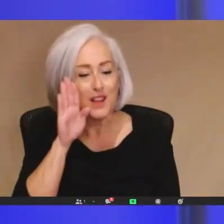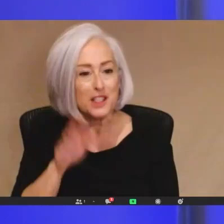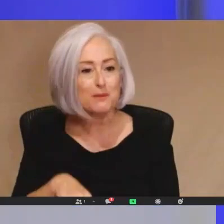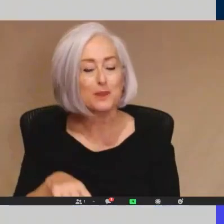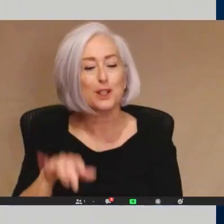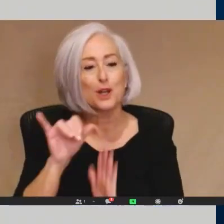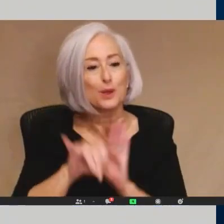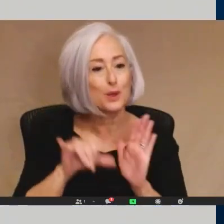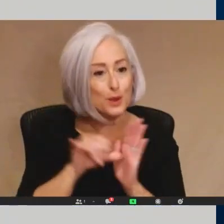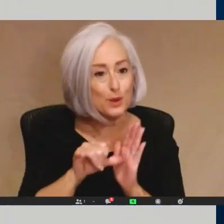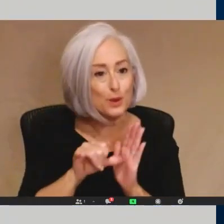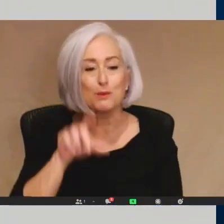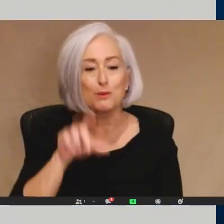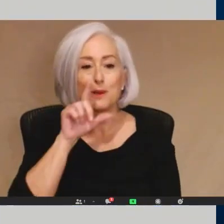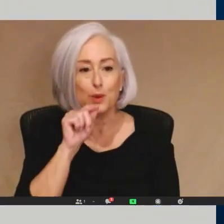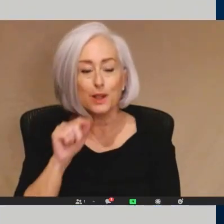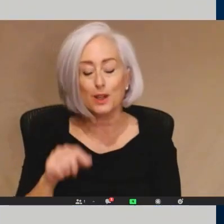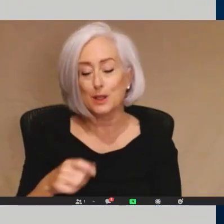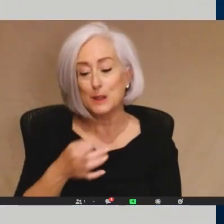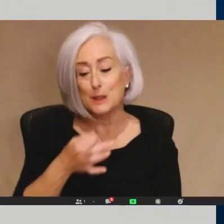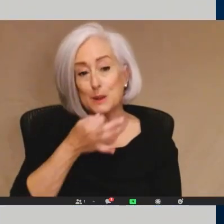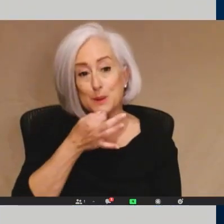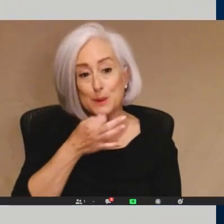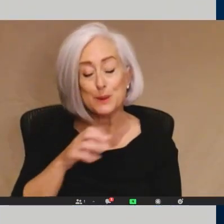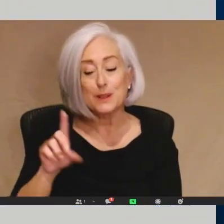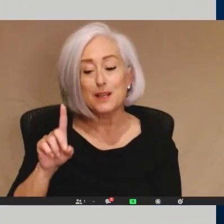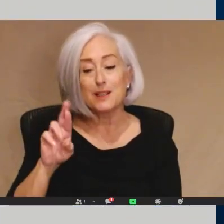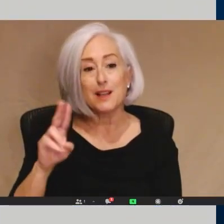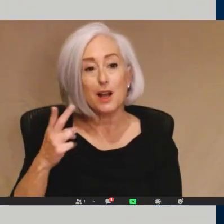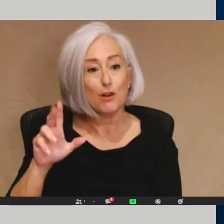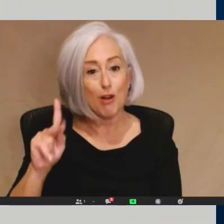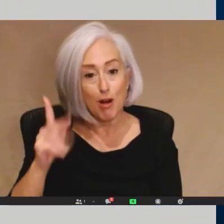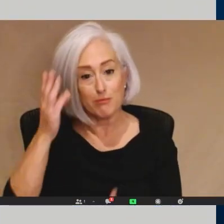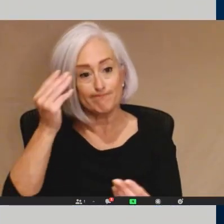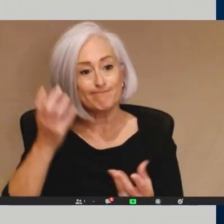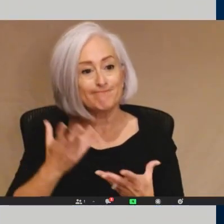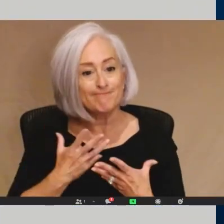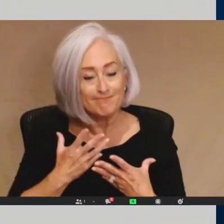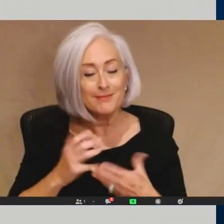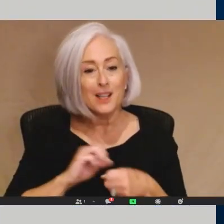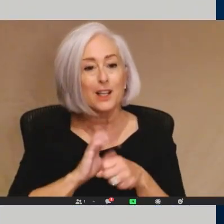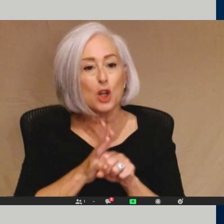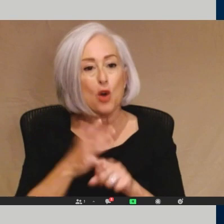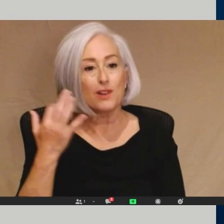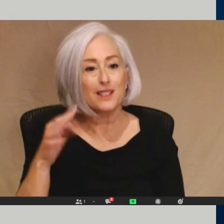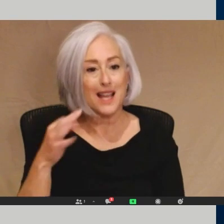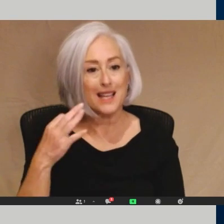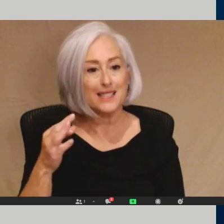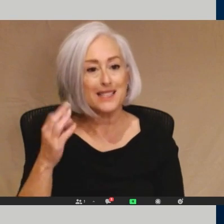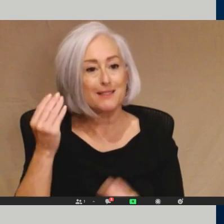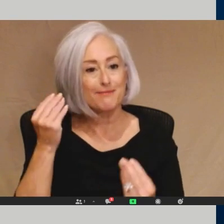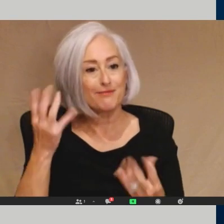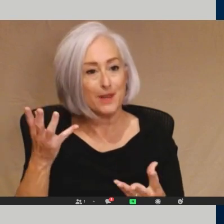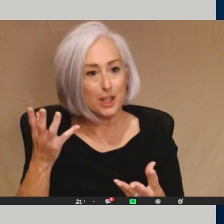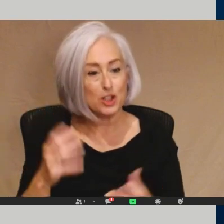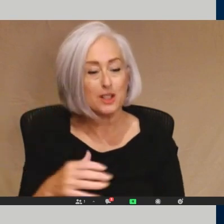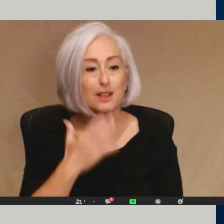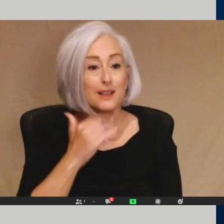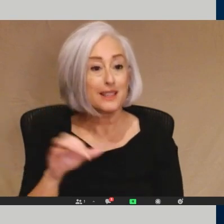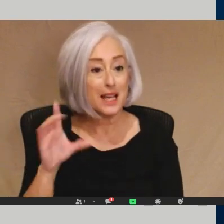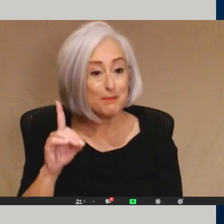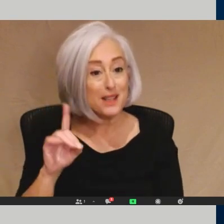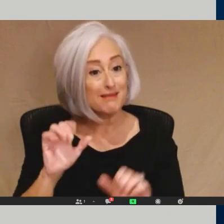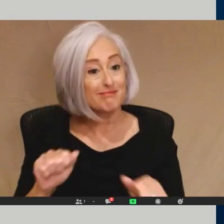Dana Hawkinson joins us with the COVID-19 numbers and the latest COVID headlines. Diabetes is a major cause of blindness, kidney failure,